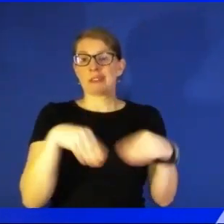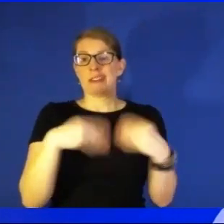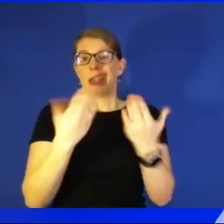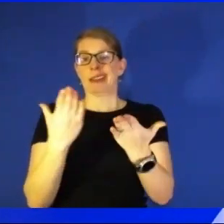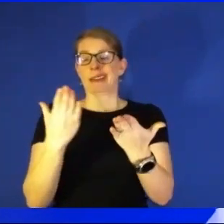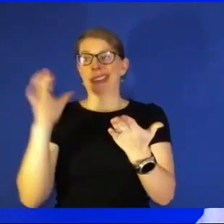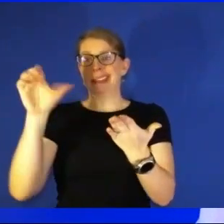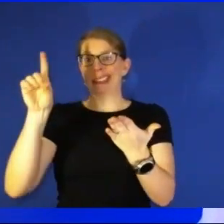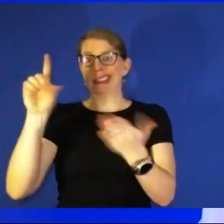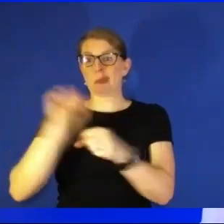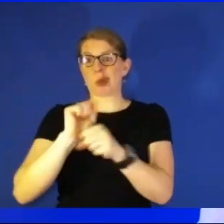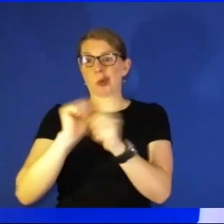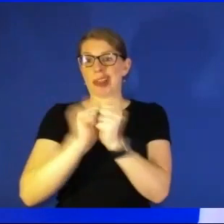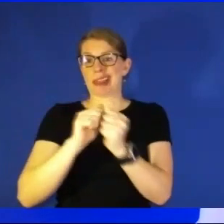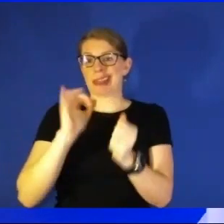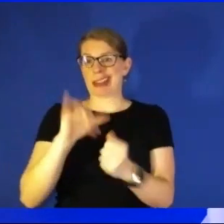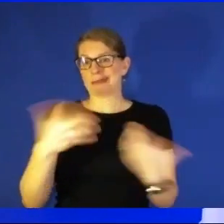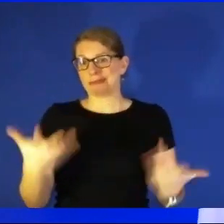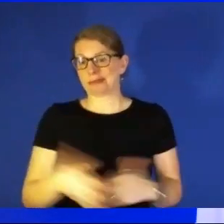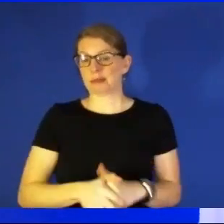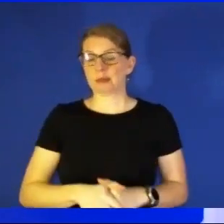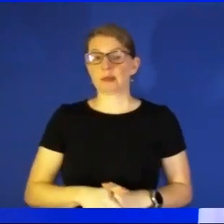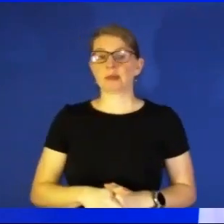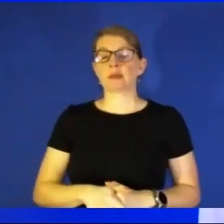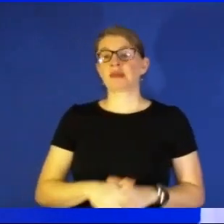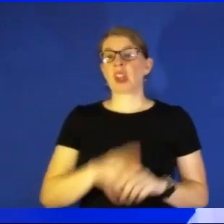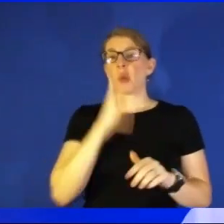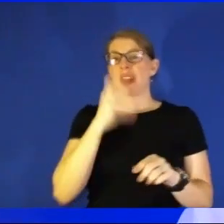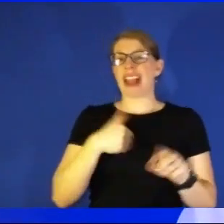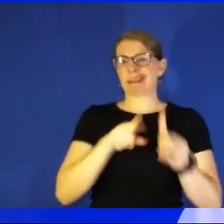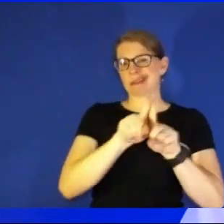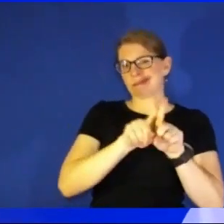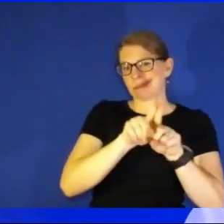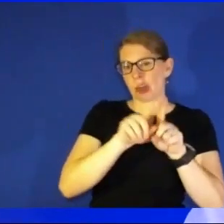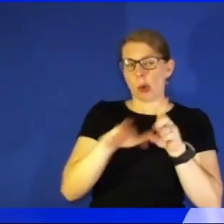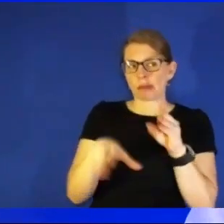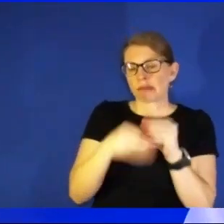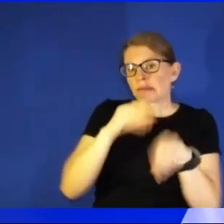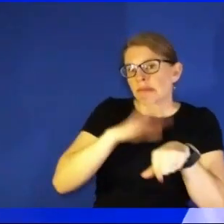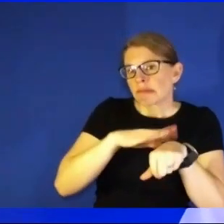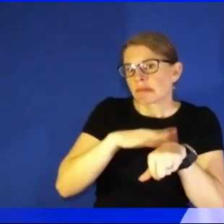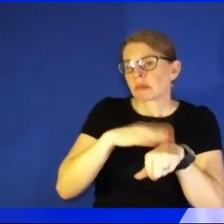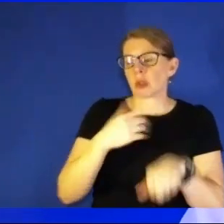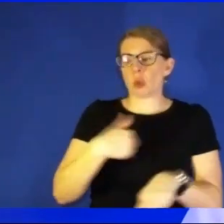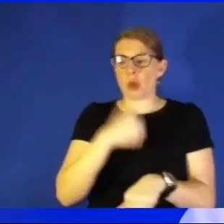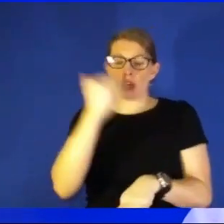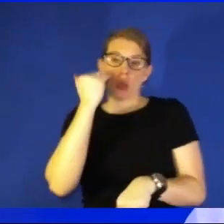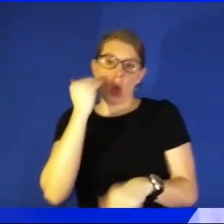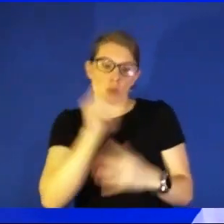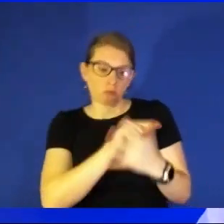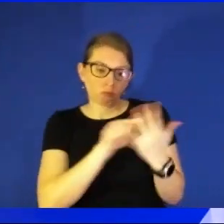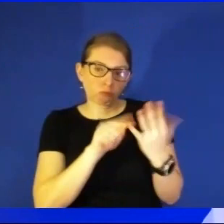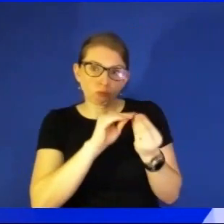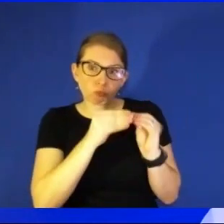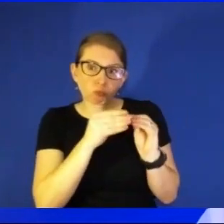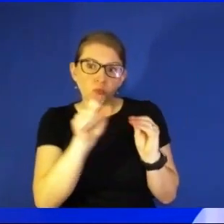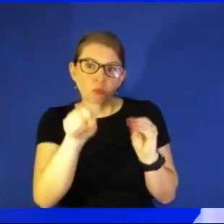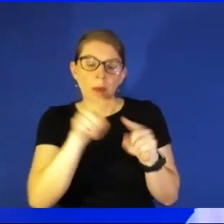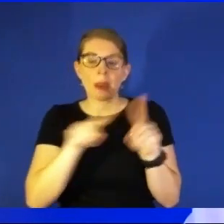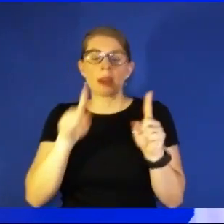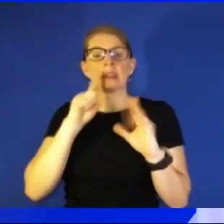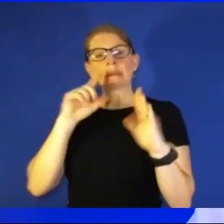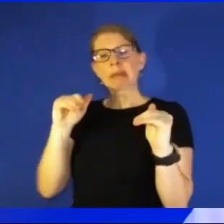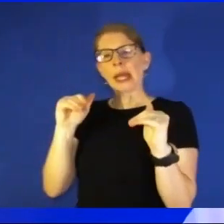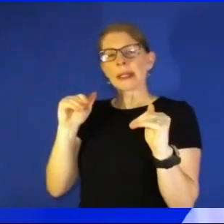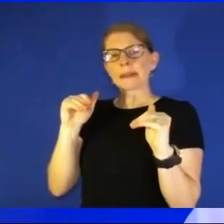do. Now, there will be asterisks there or caveats saying, we know these are the numbers, but we also anticipate that this